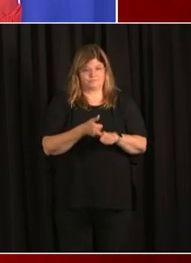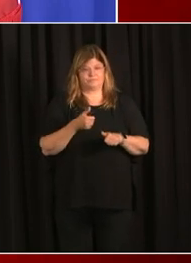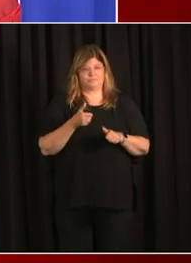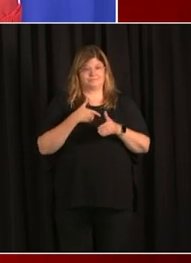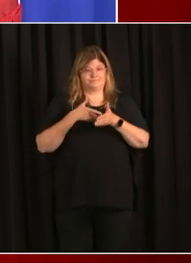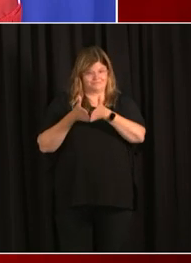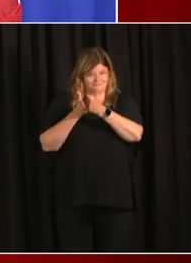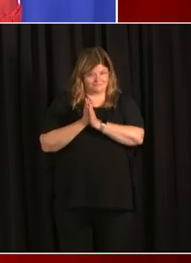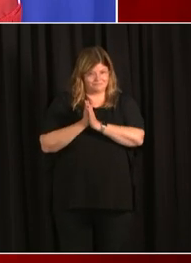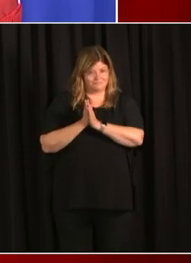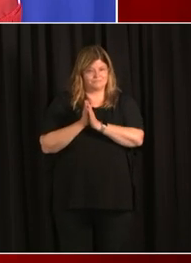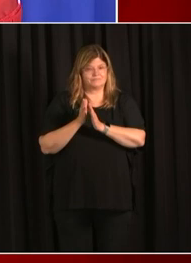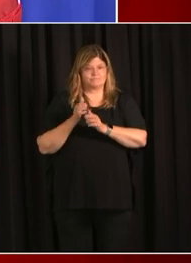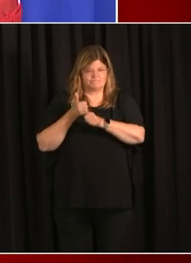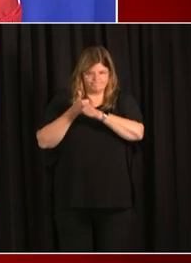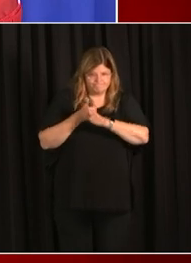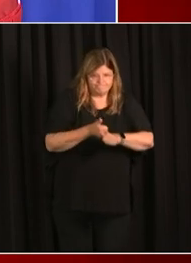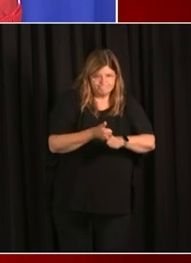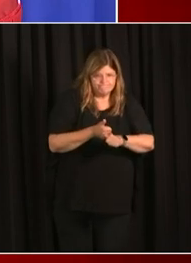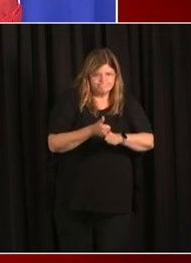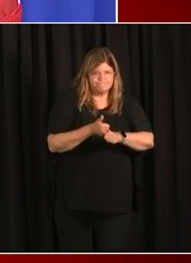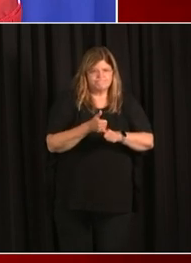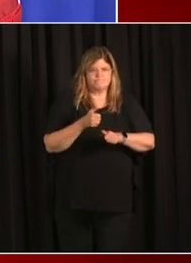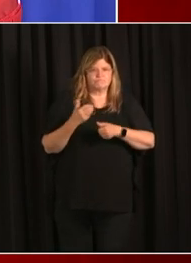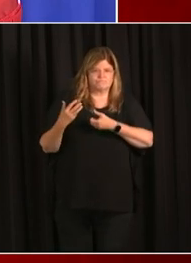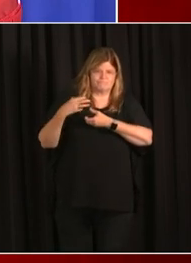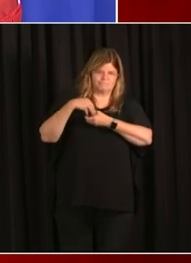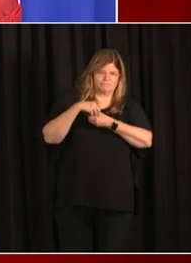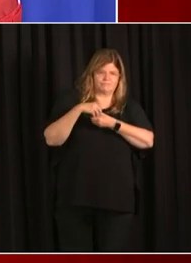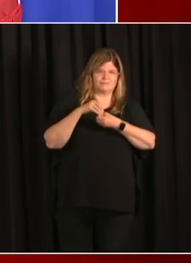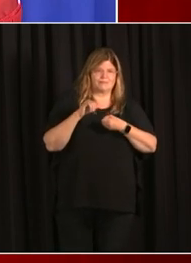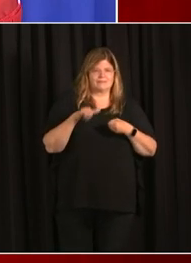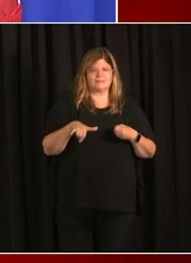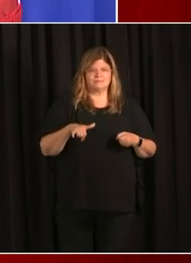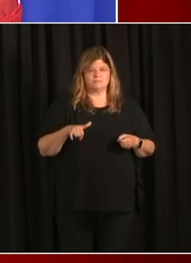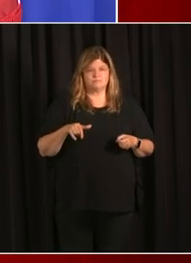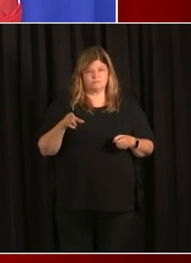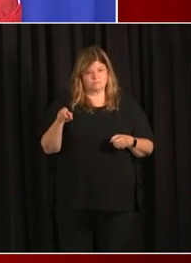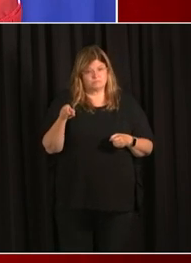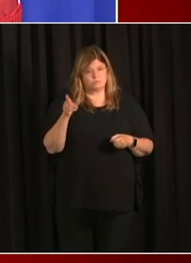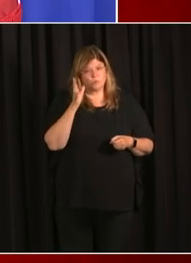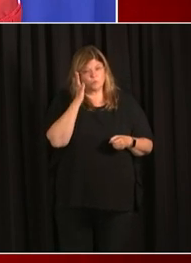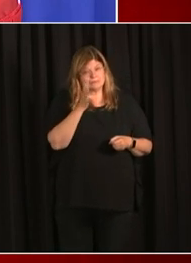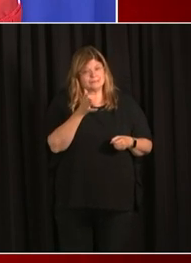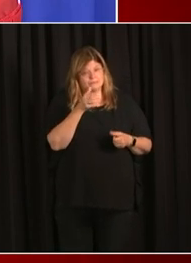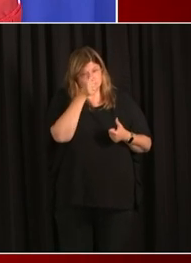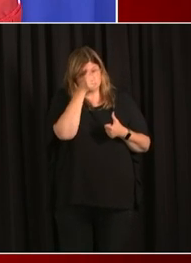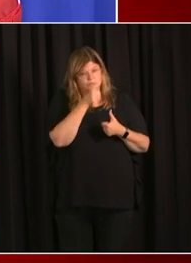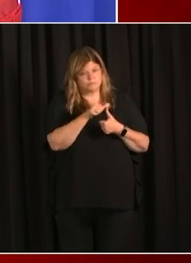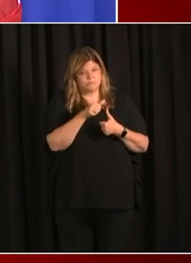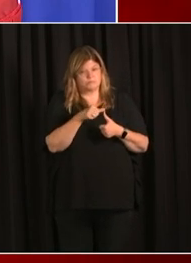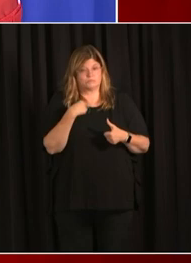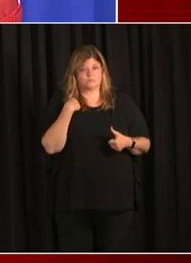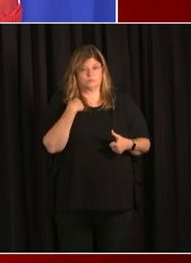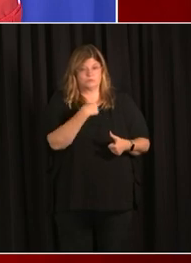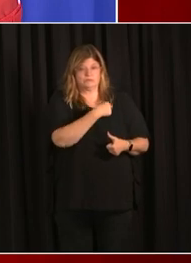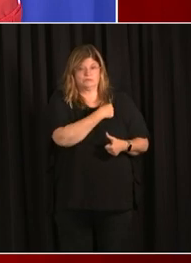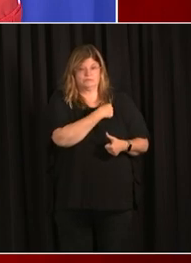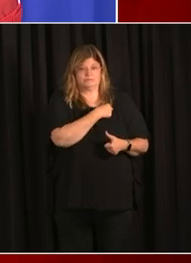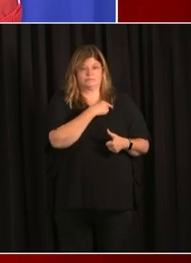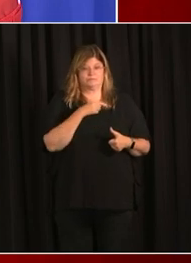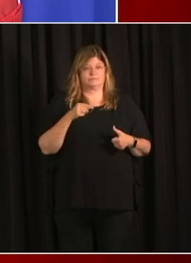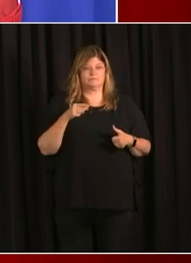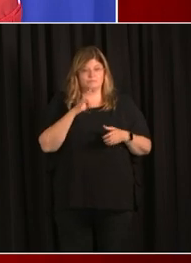And I think part of you will remember we were at the Armory and talking about